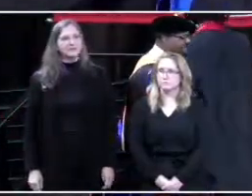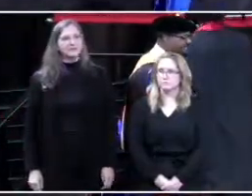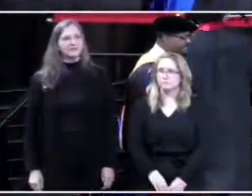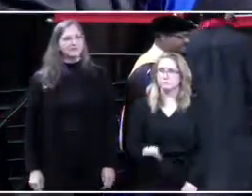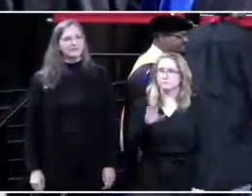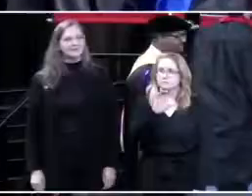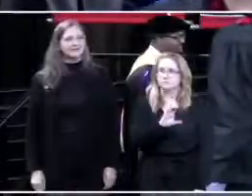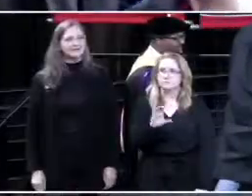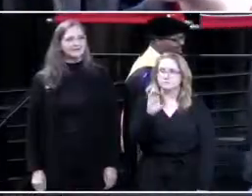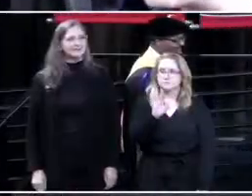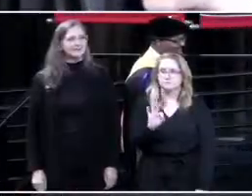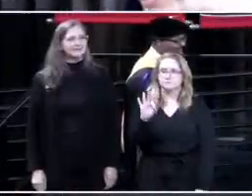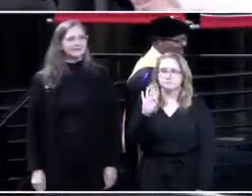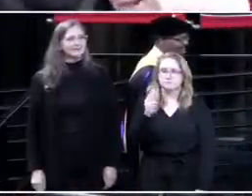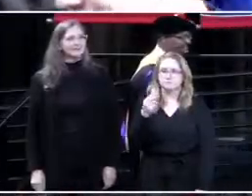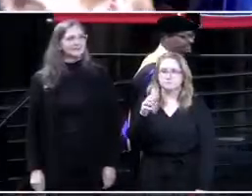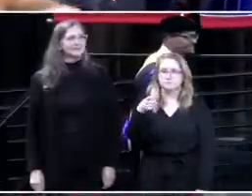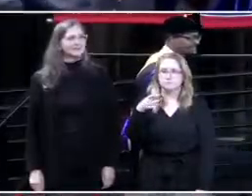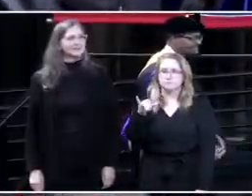Camden Stanley Humphrey.